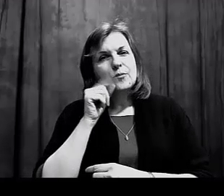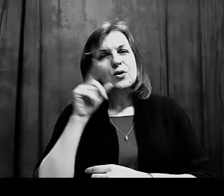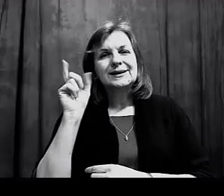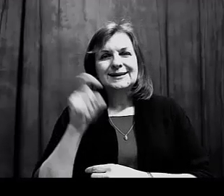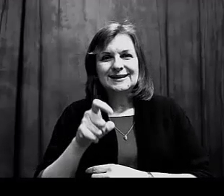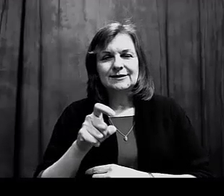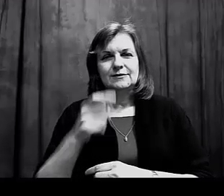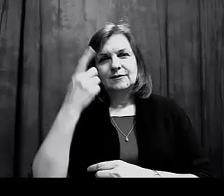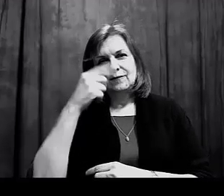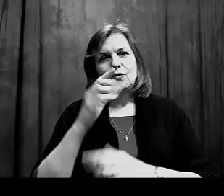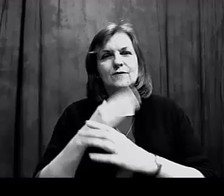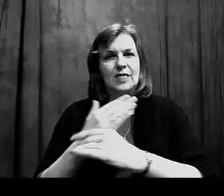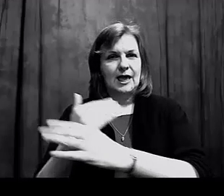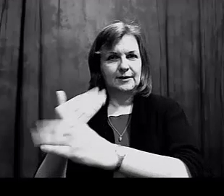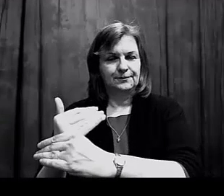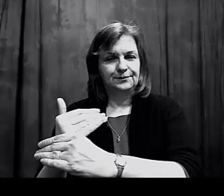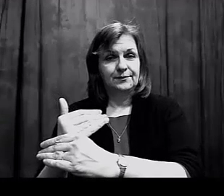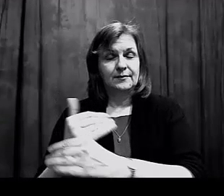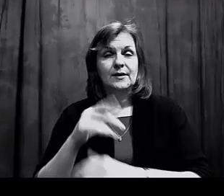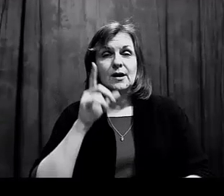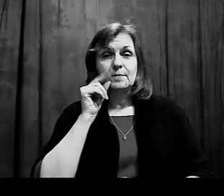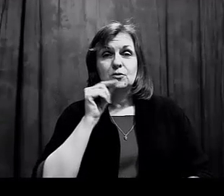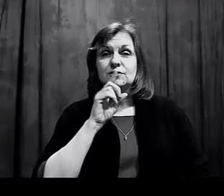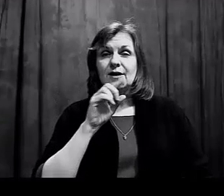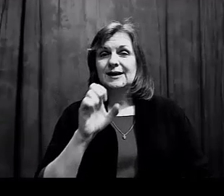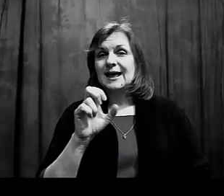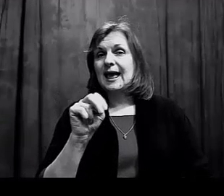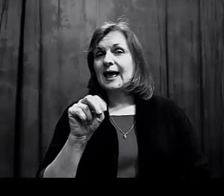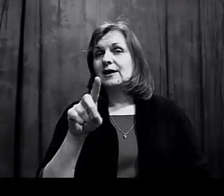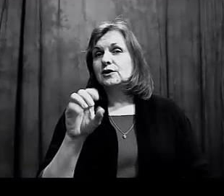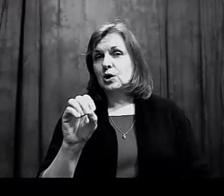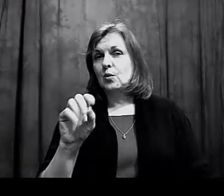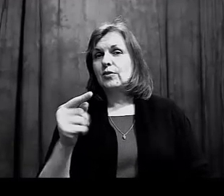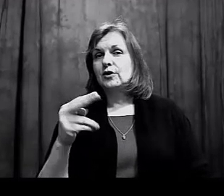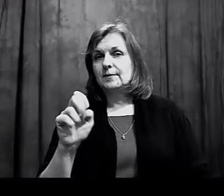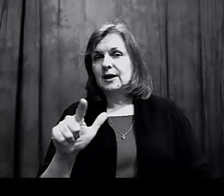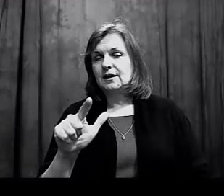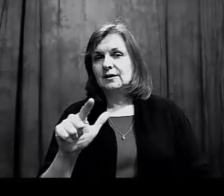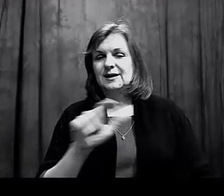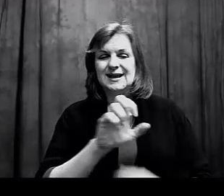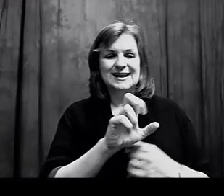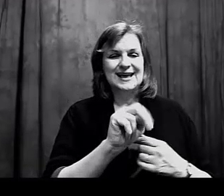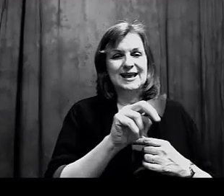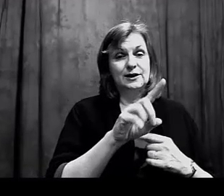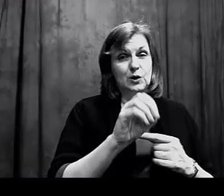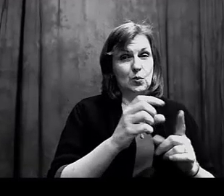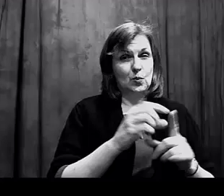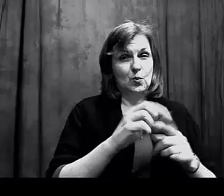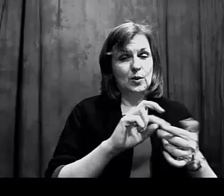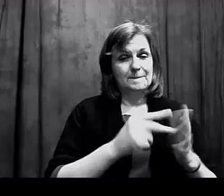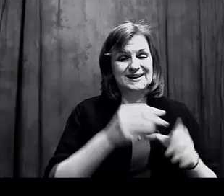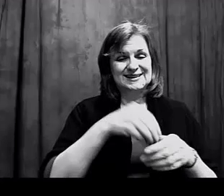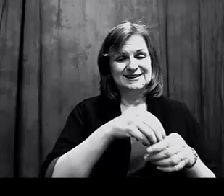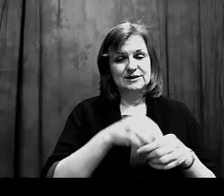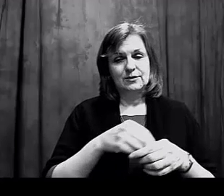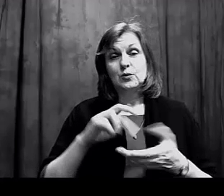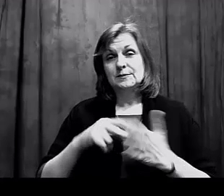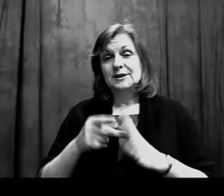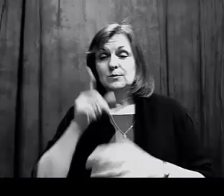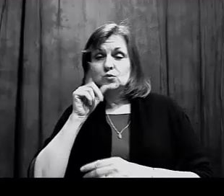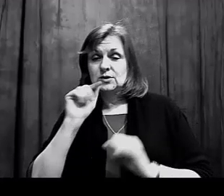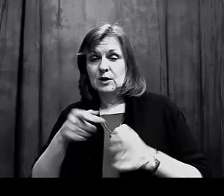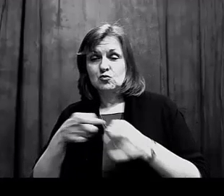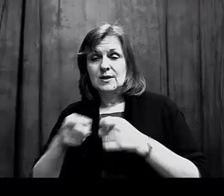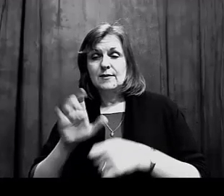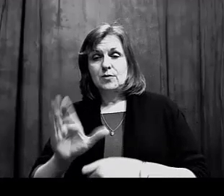very costly. Right? Think about all of the energy that a bird is going to have to put into flying. So birds are endothermic, so